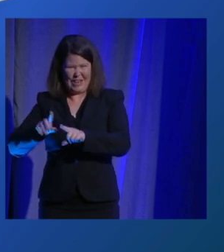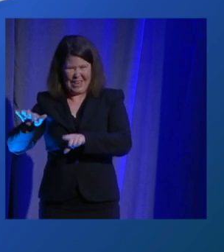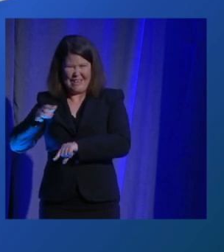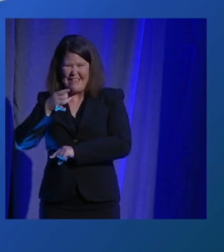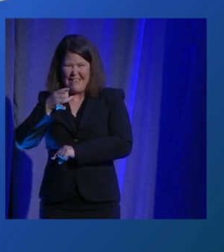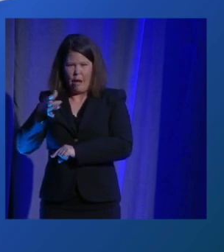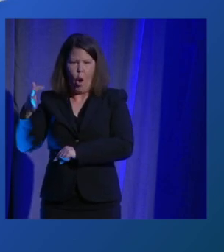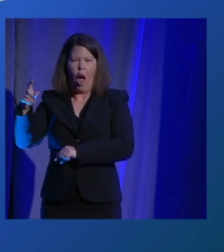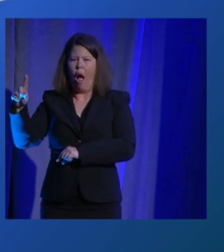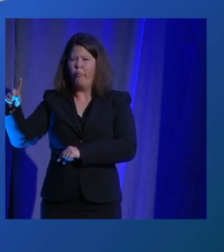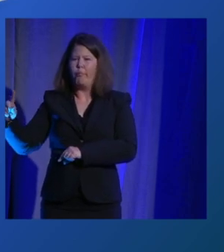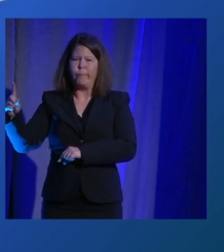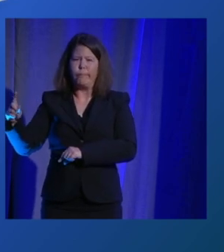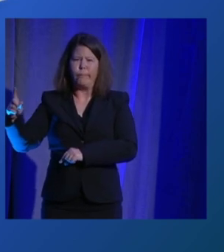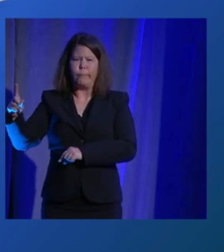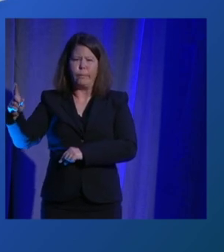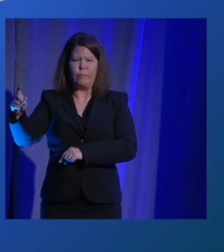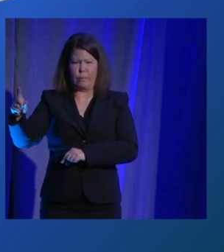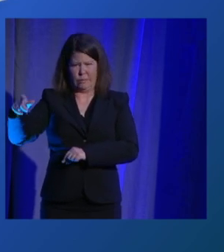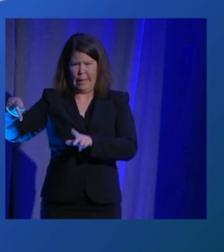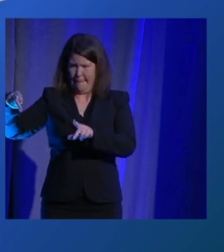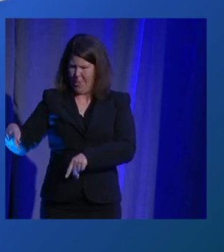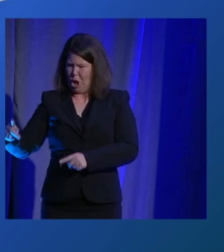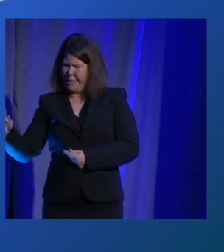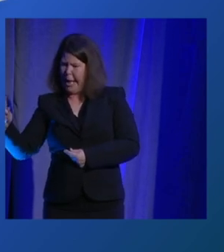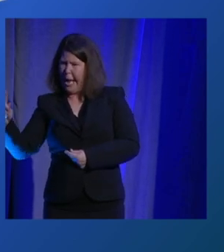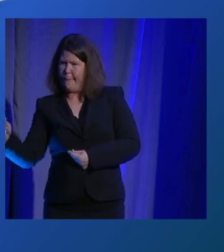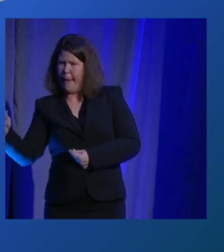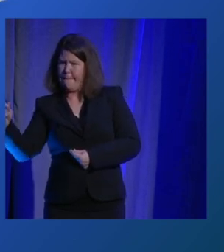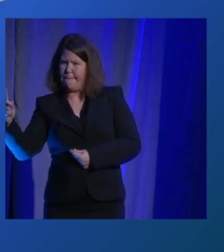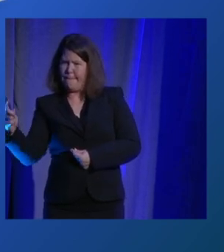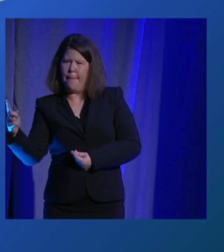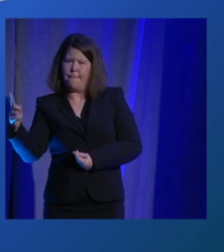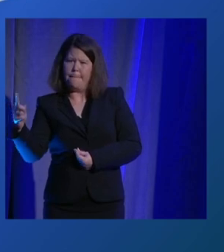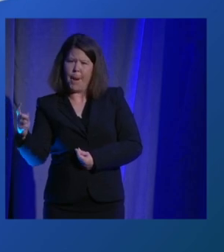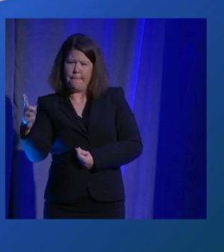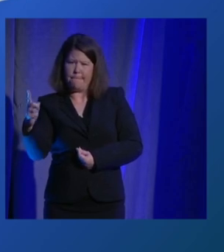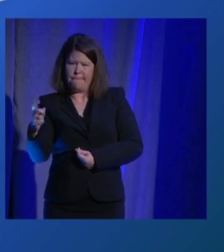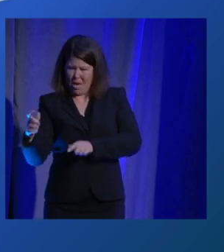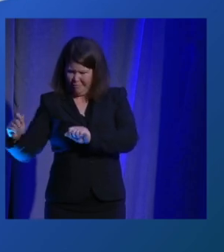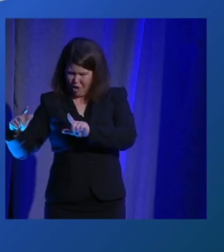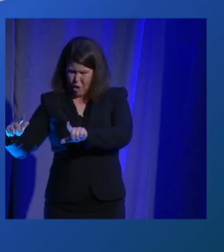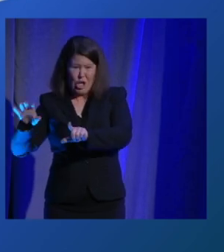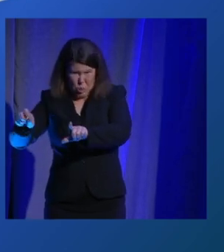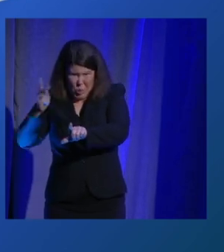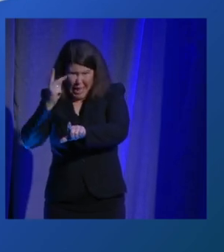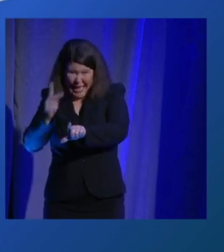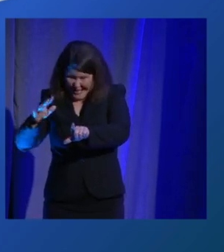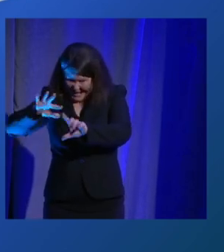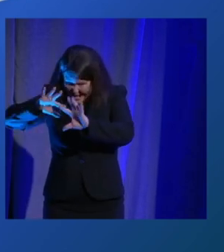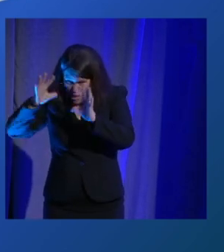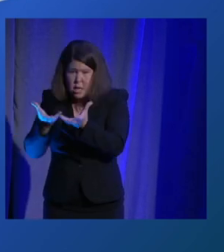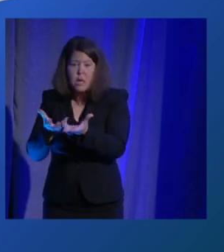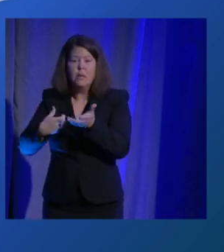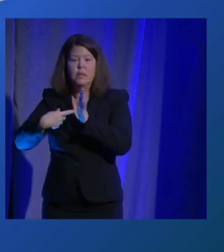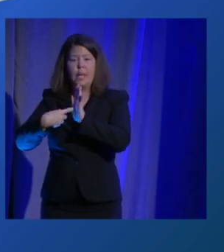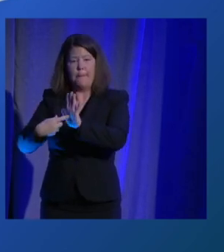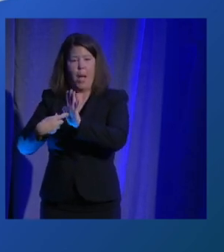individual who represents a person walking across the street you're seeing a symbolic